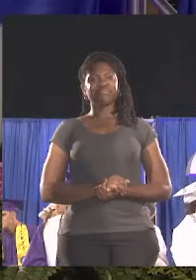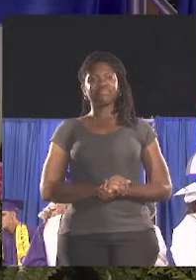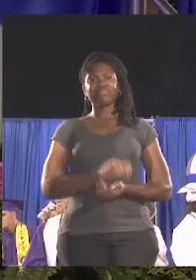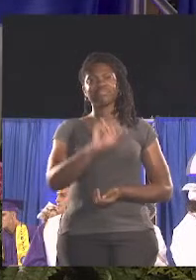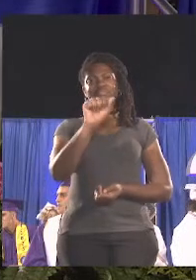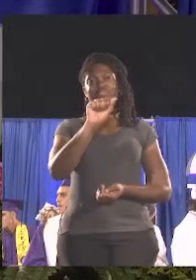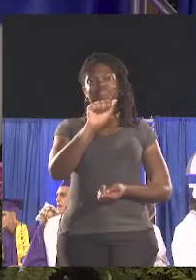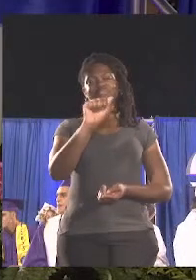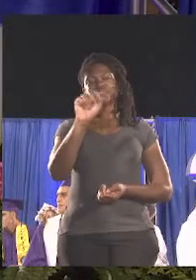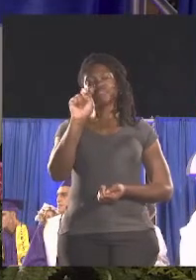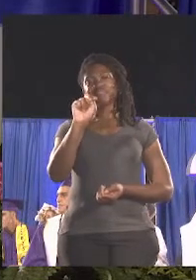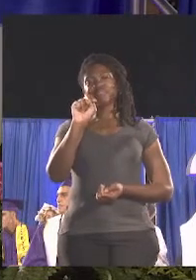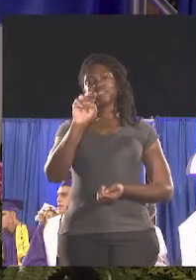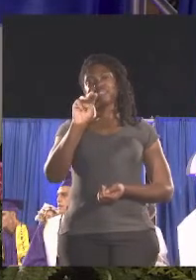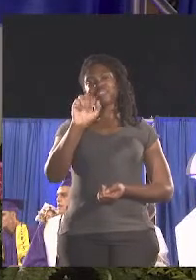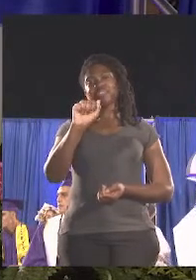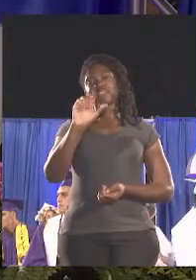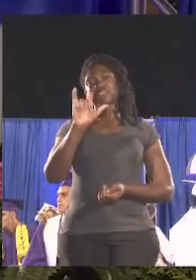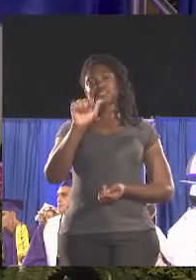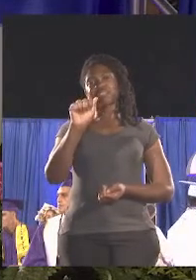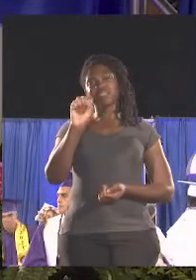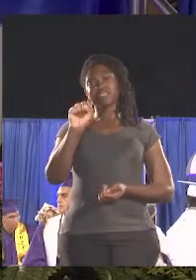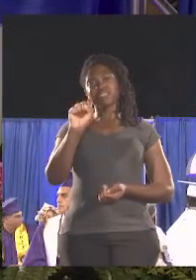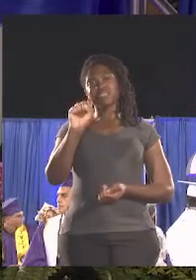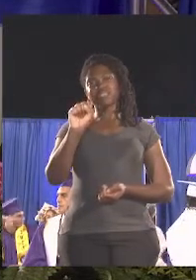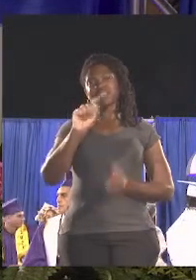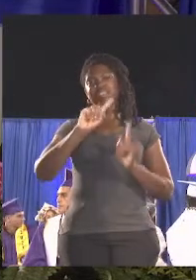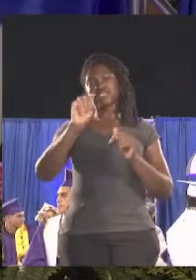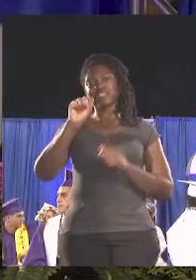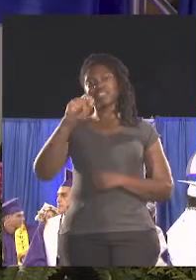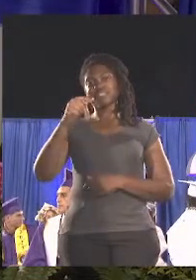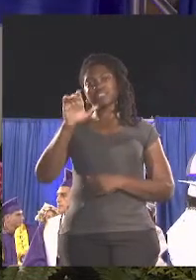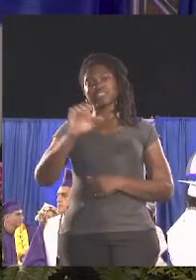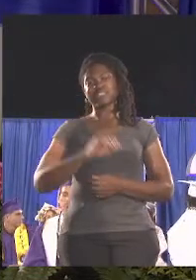Abel A. Mancias Garcia, St. Philip's College.